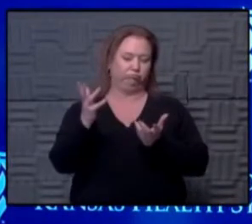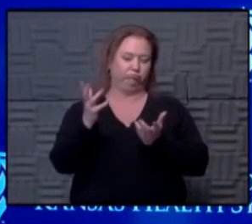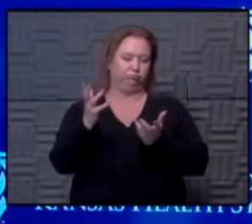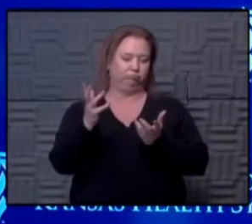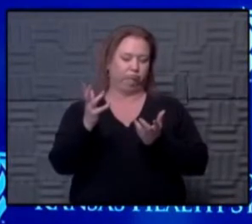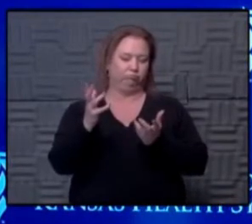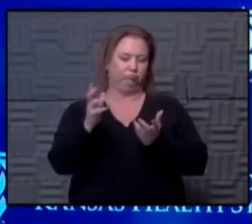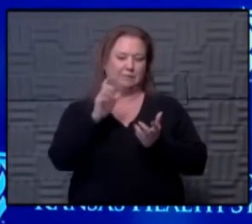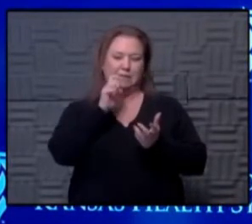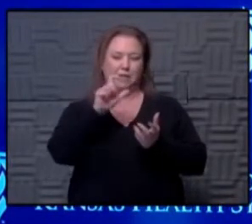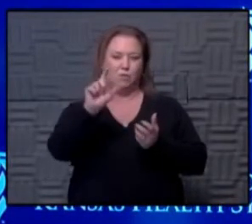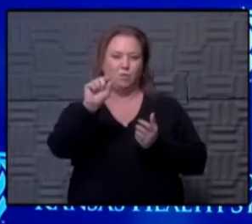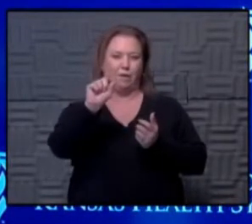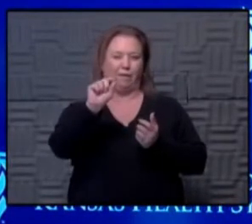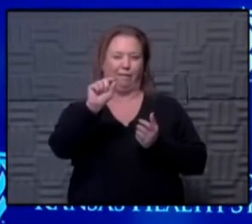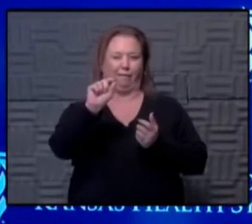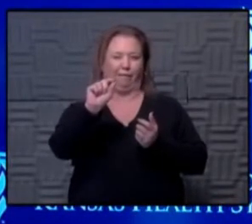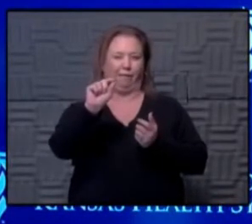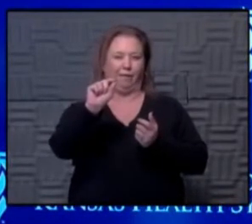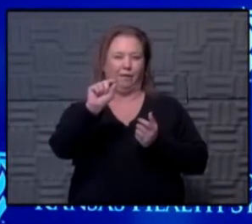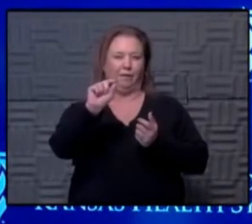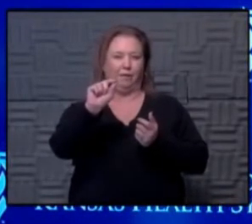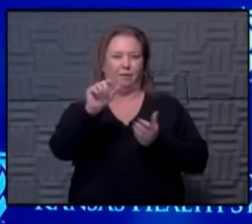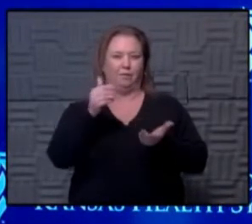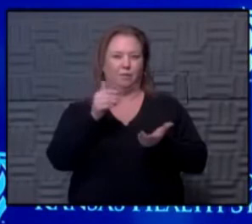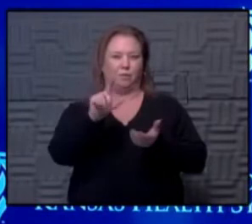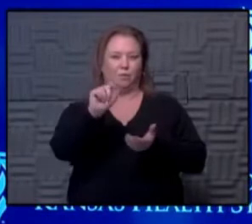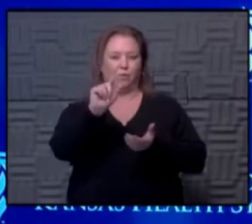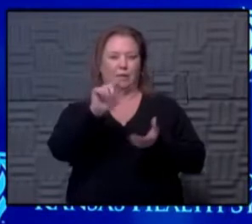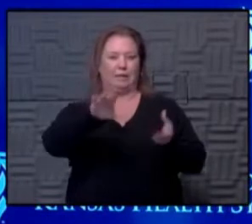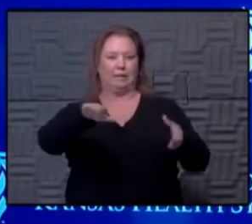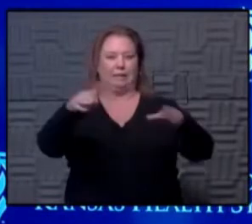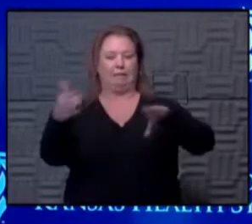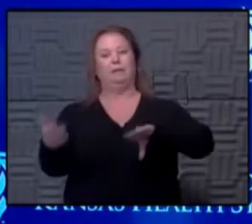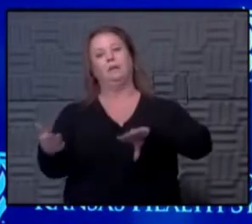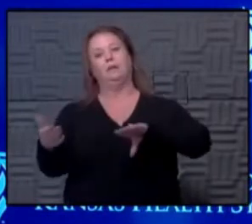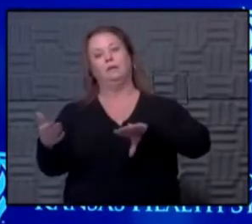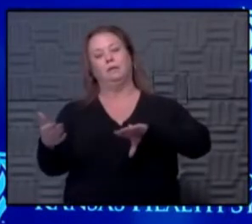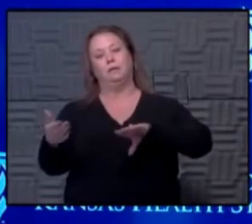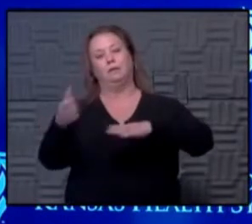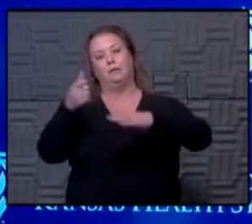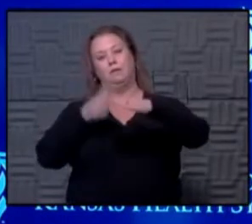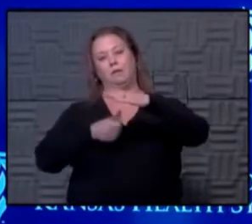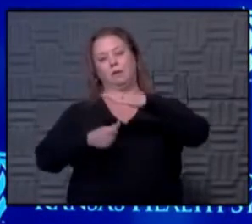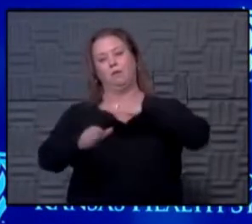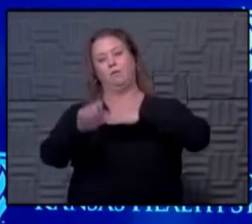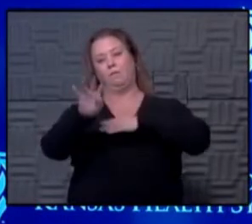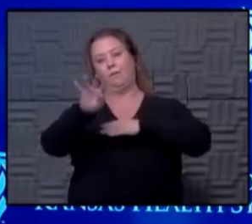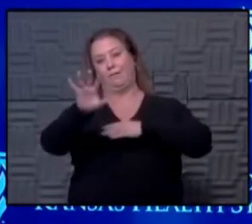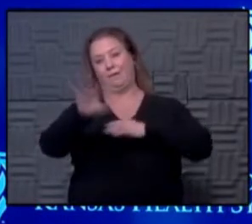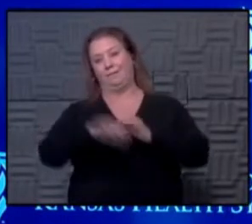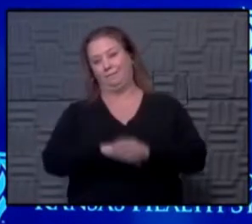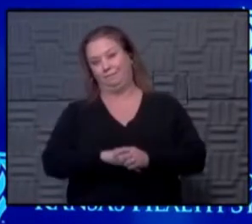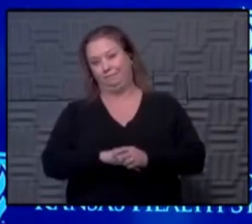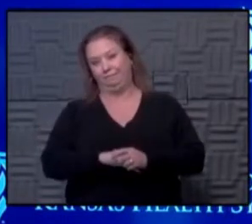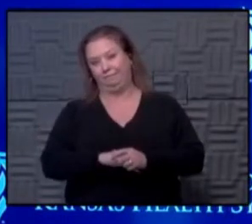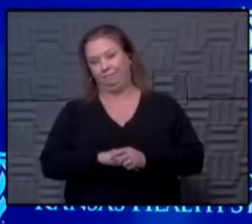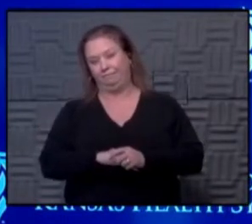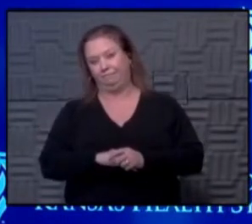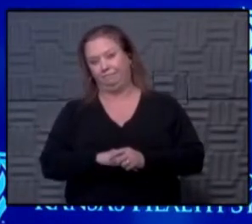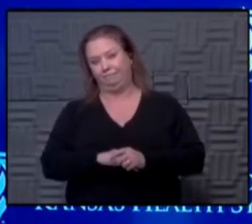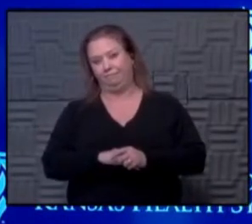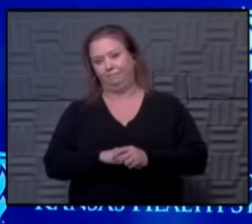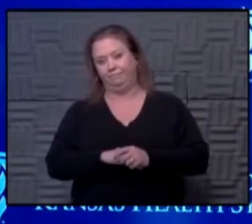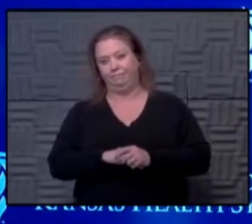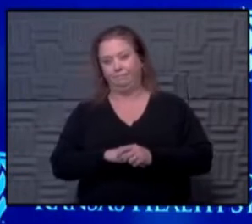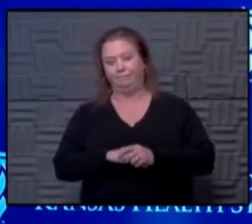not quite 20, but maybe close to 20 deaths that were under 45. So it's